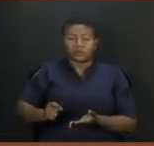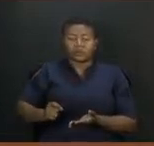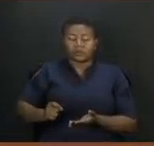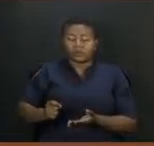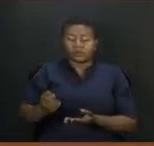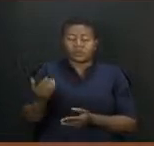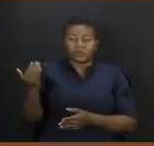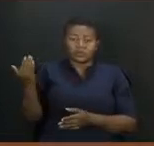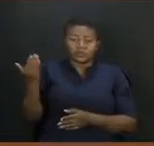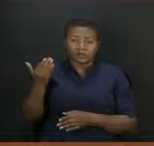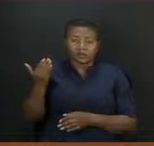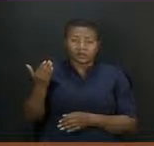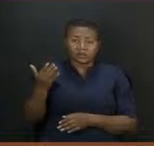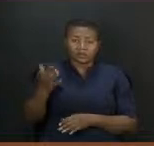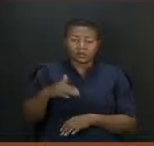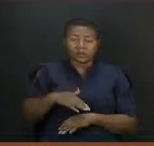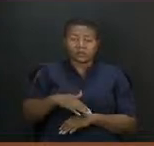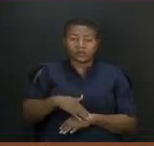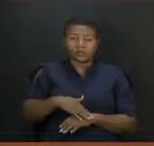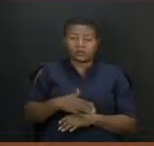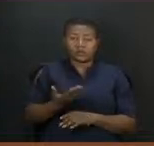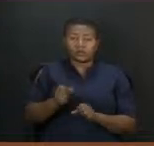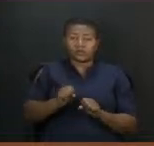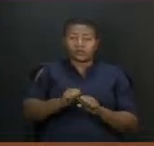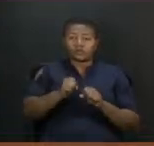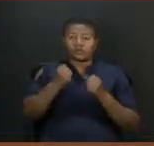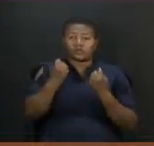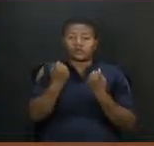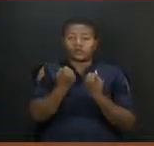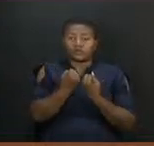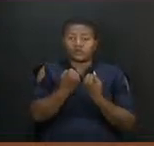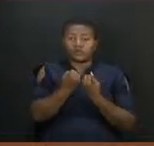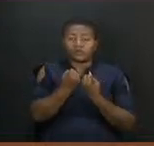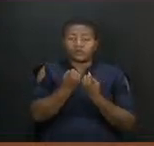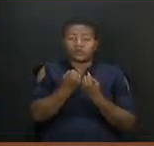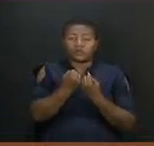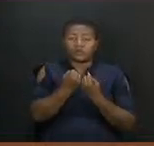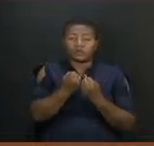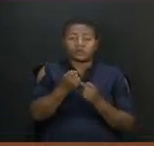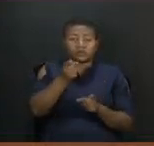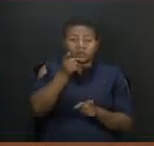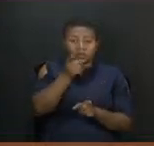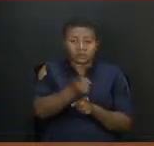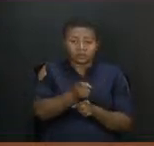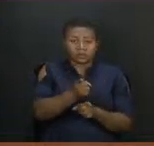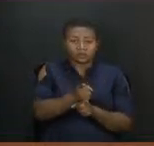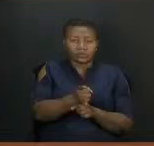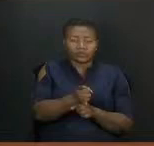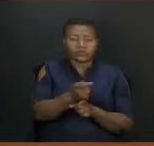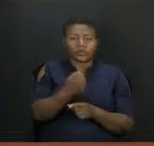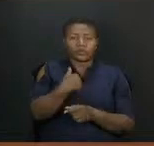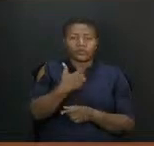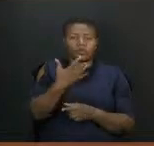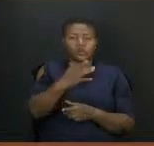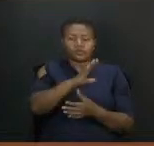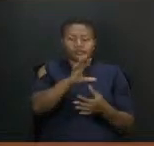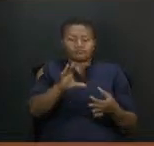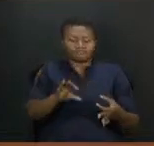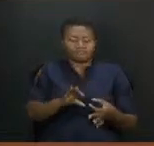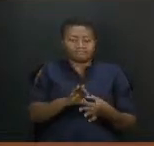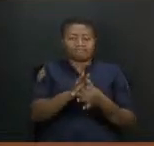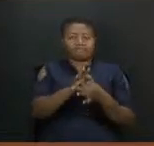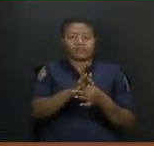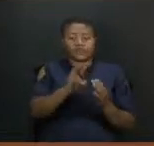statement on social justice. Honorable members, I want us to take the 3 statements together.